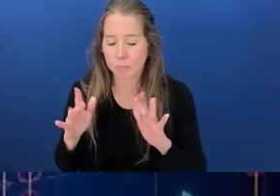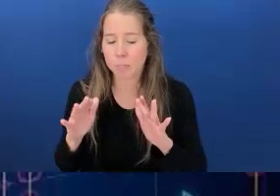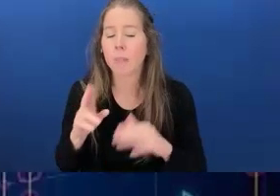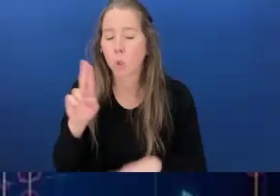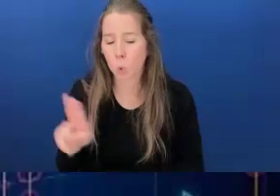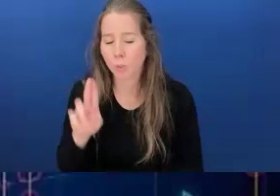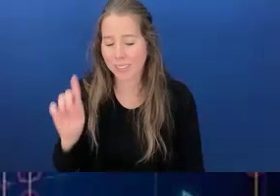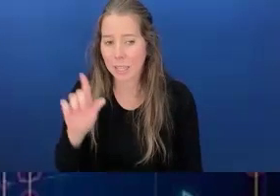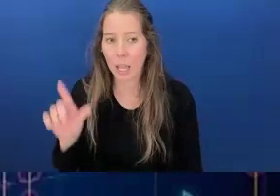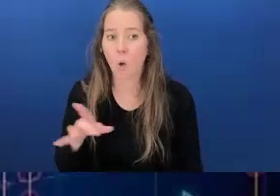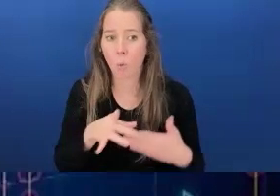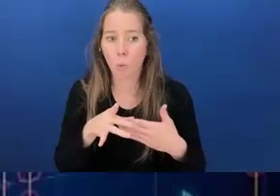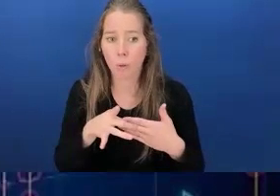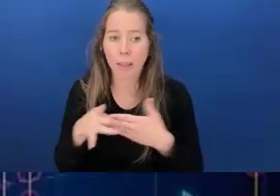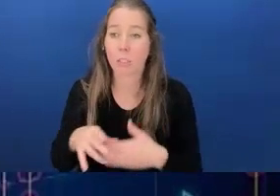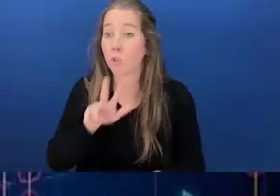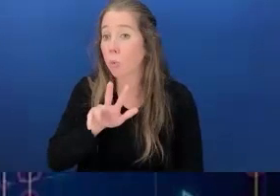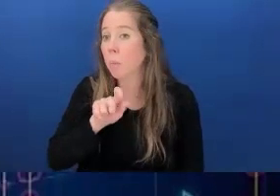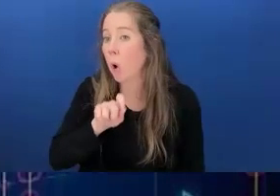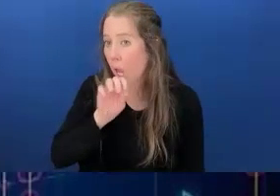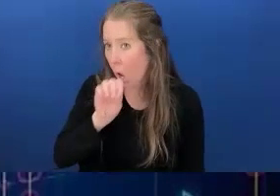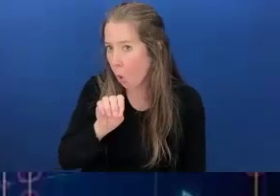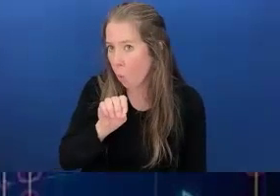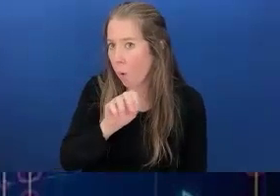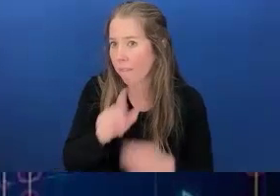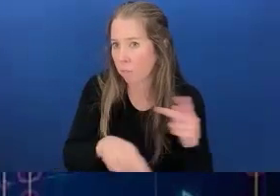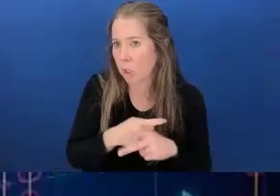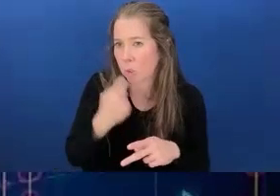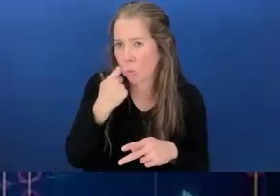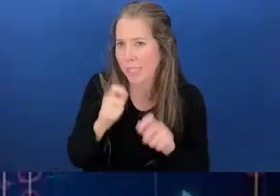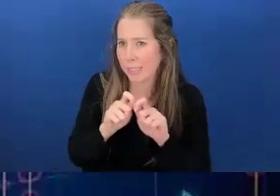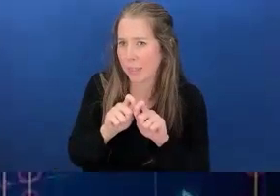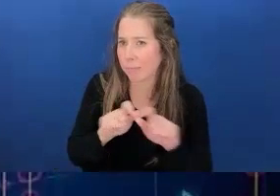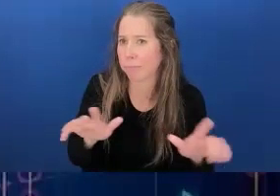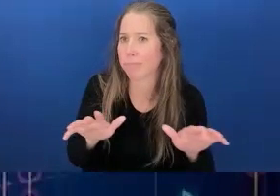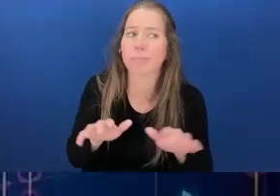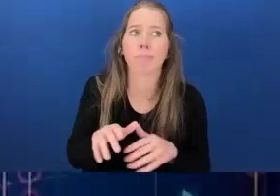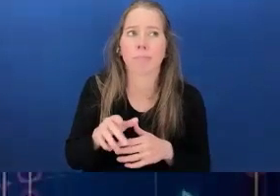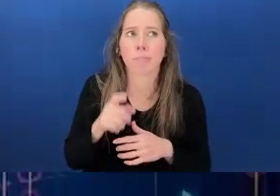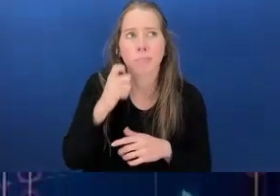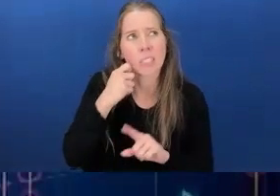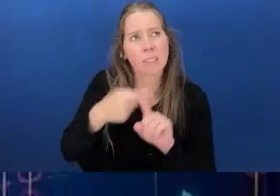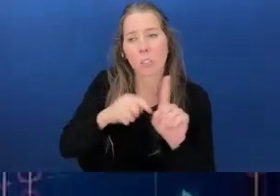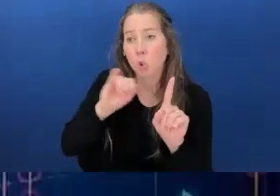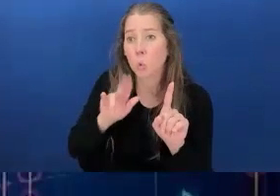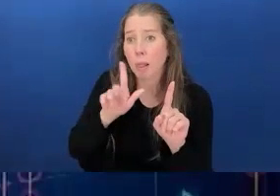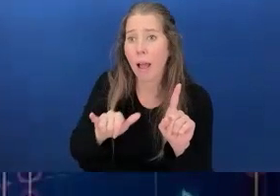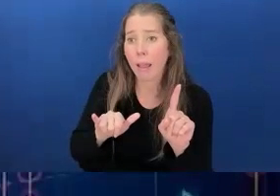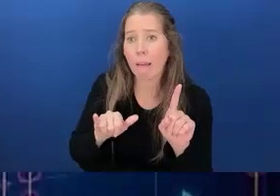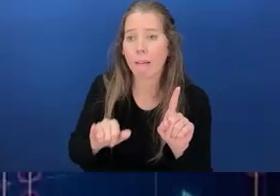UDL guidelines 3.0 version were just released this past July. And